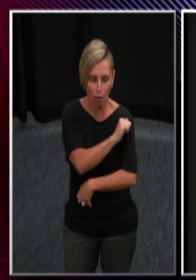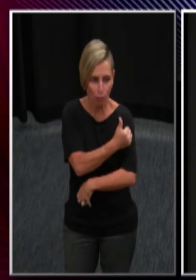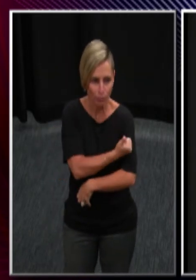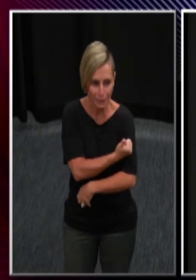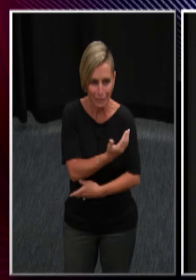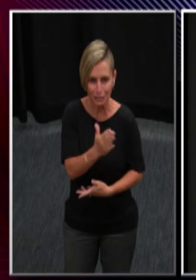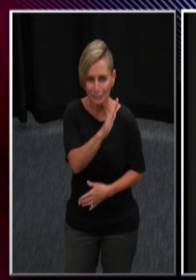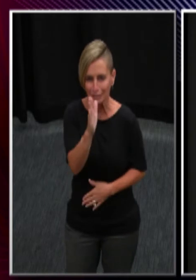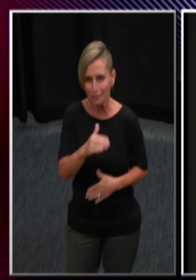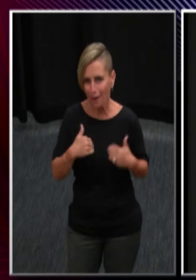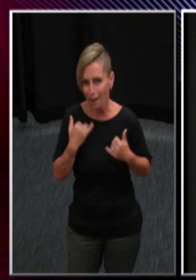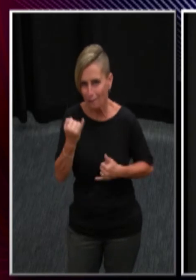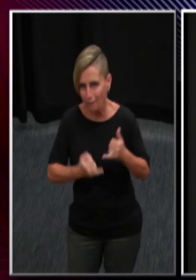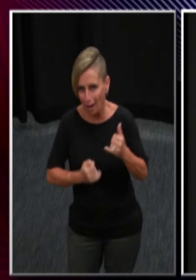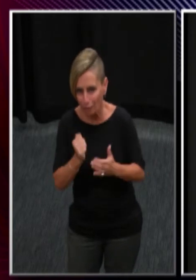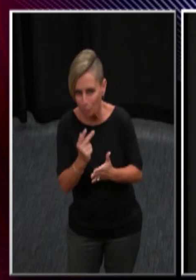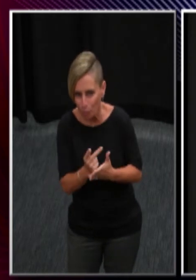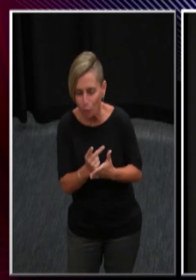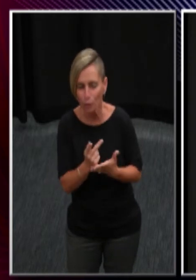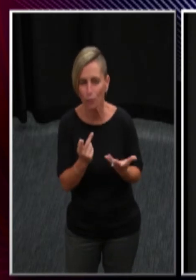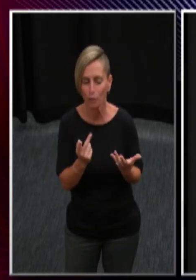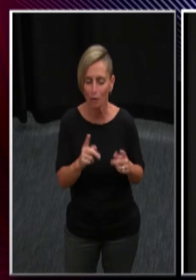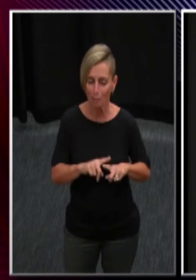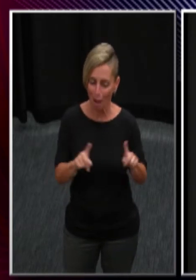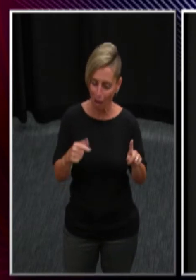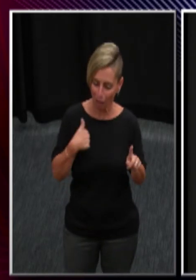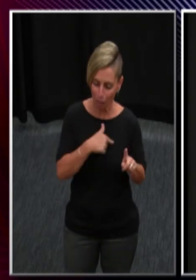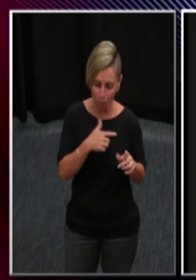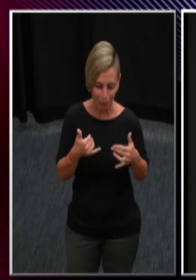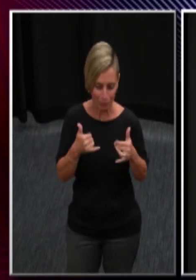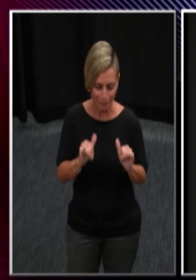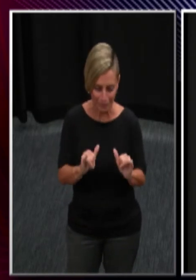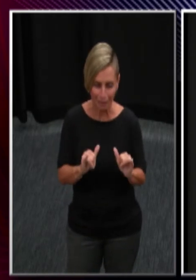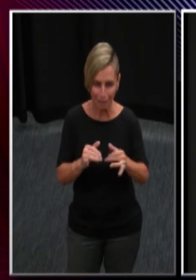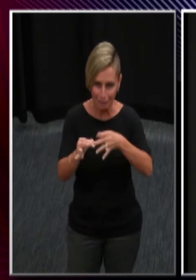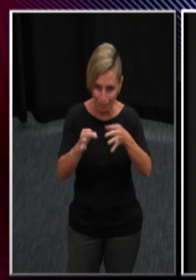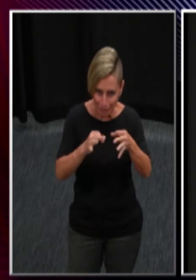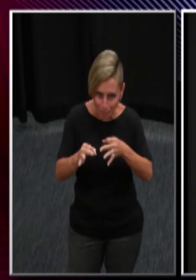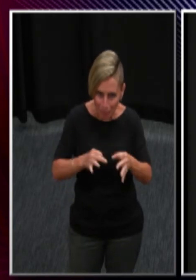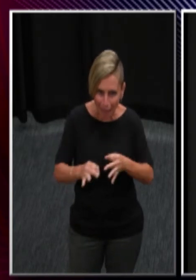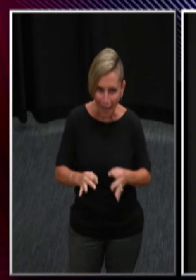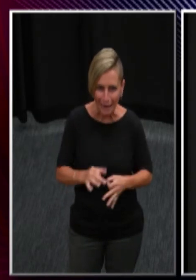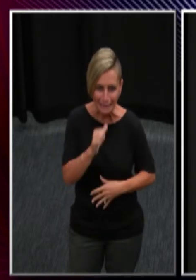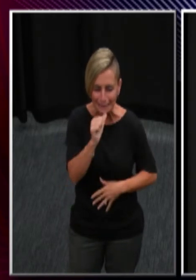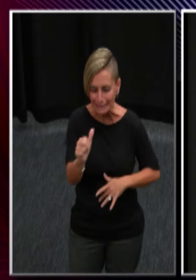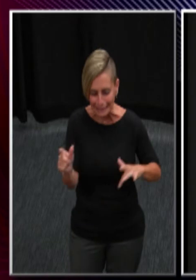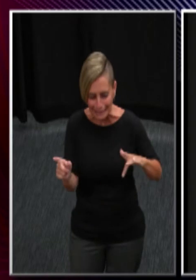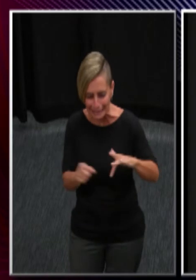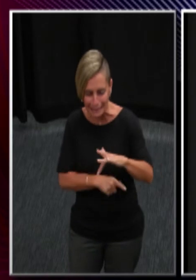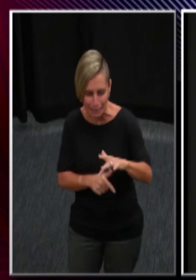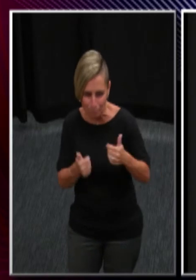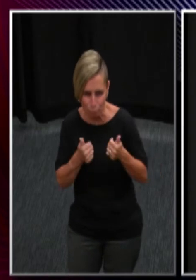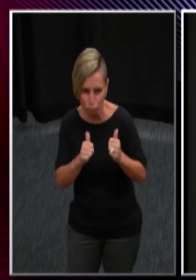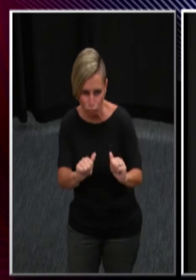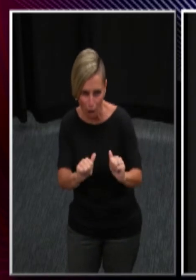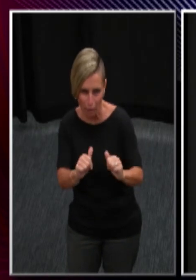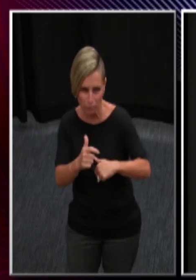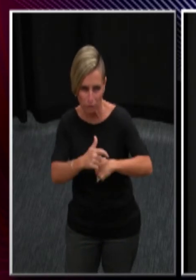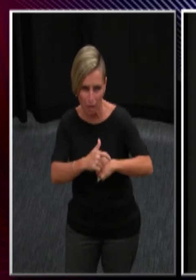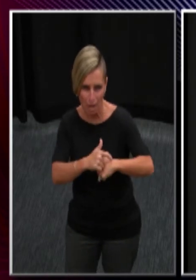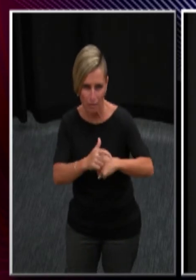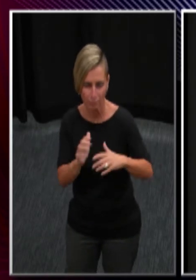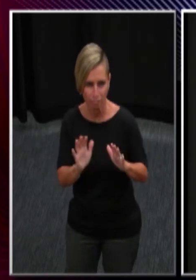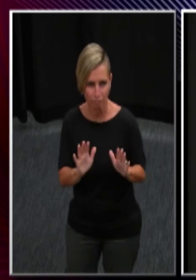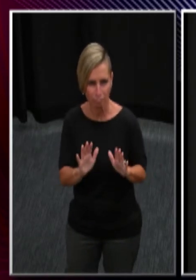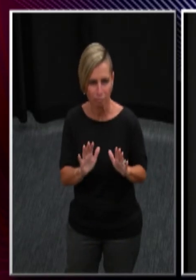though we would explain that the process itself, it did not skip from a clinical trial perspective and reviewing everything, that